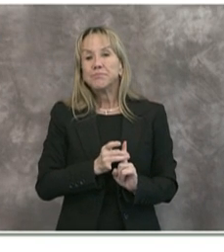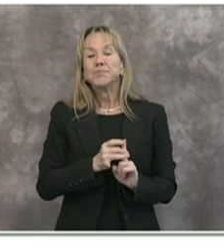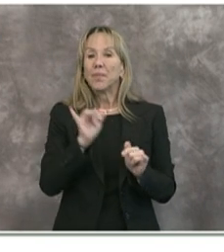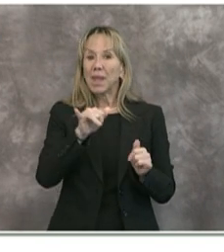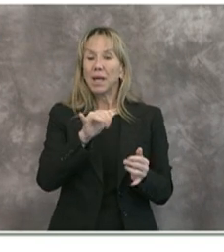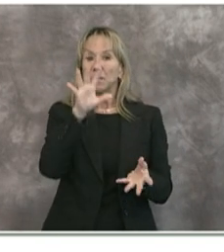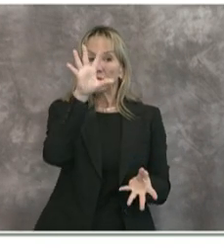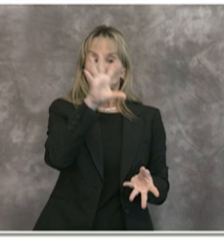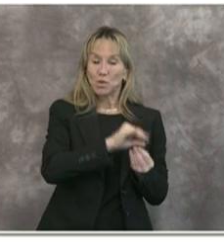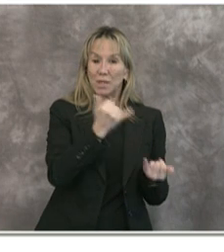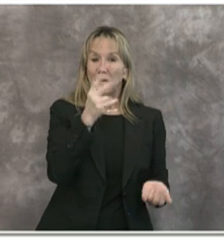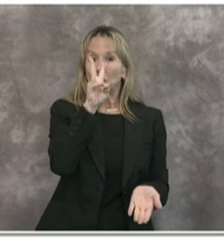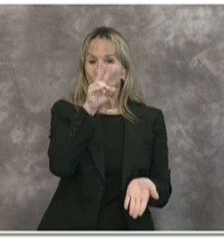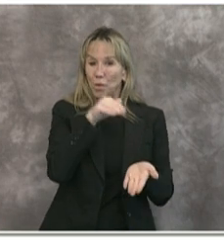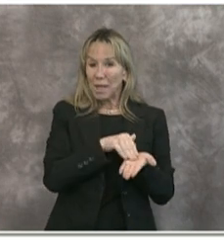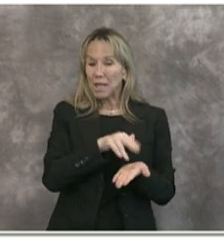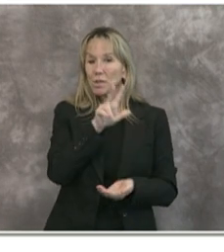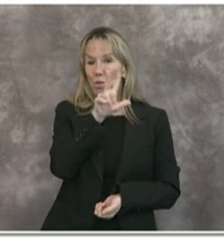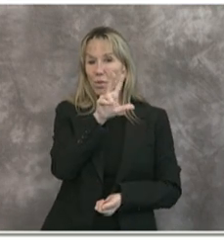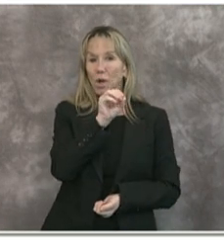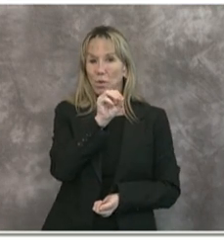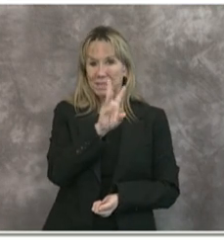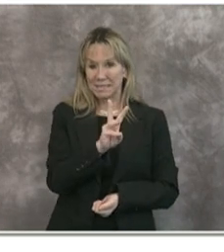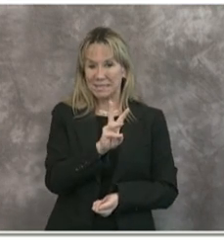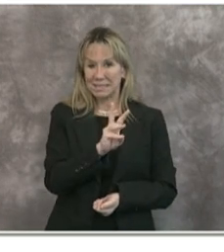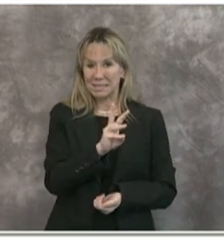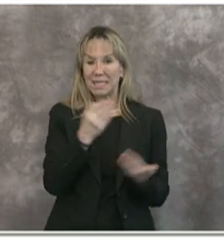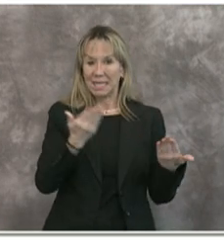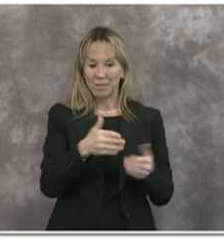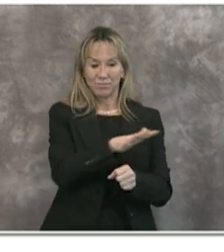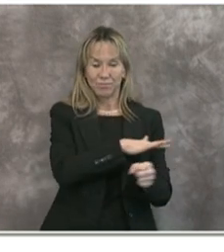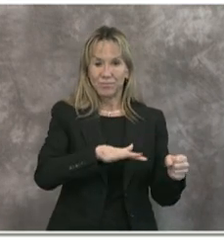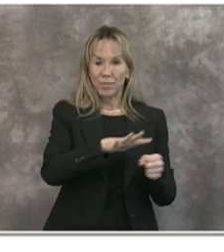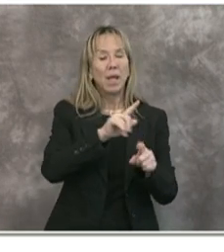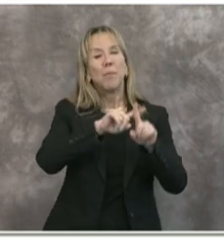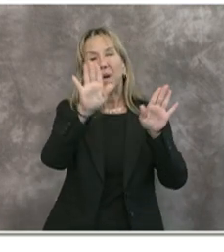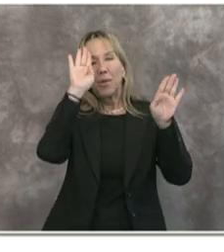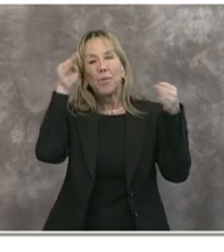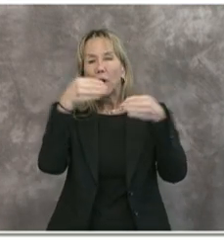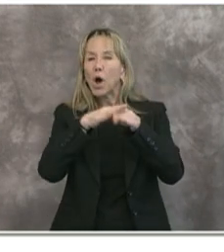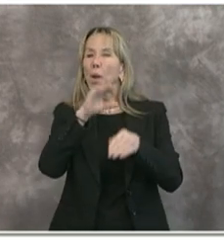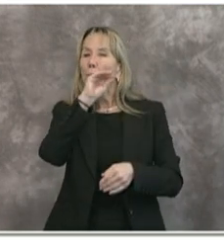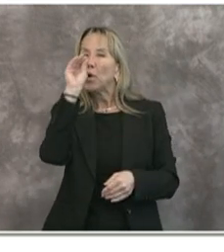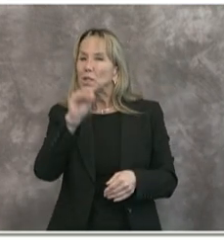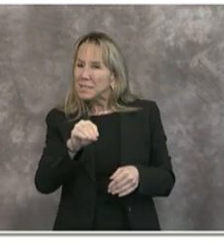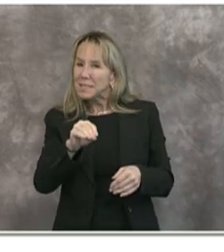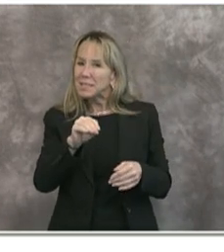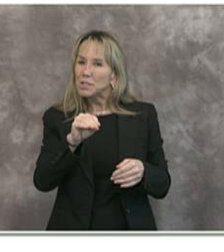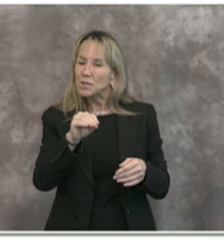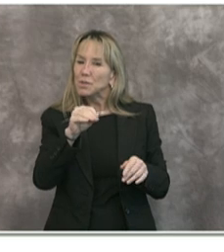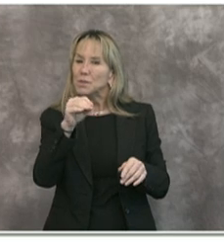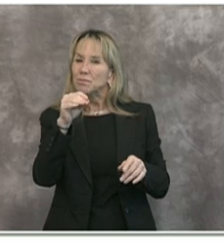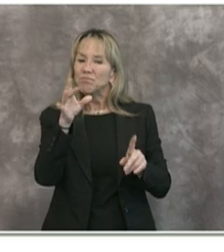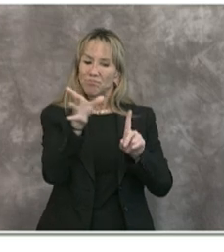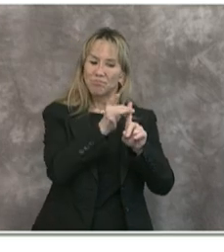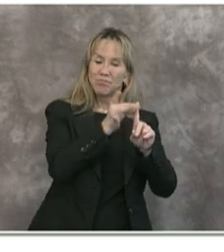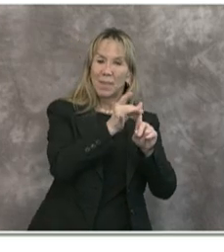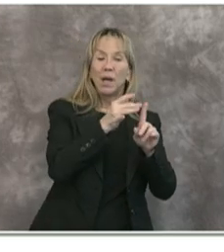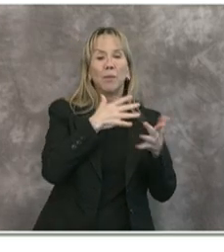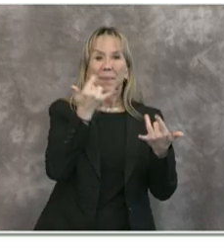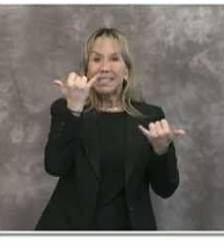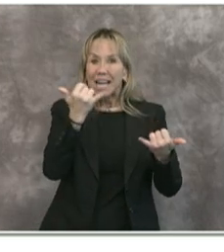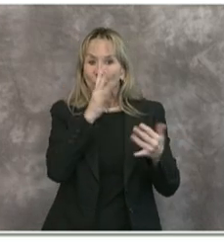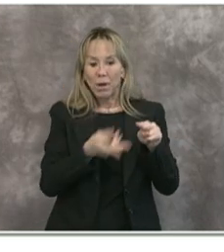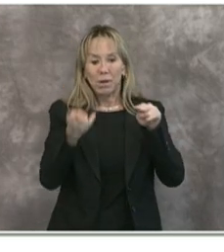total of 2,306. Again, it is more important to focus on the percentage of positive as we see our testing